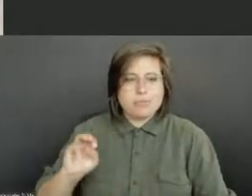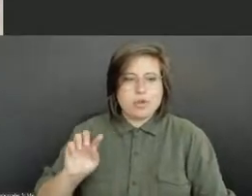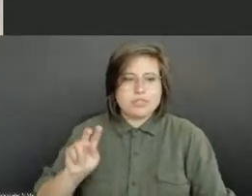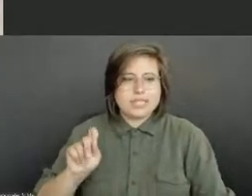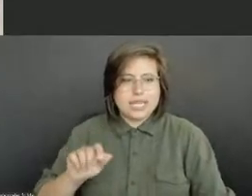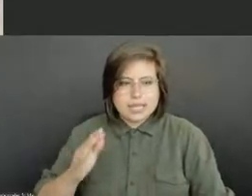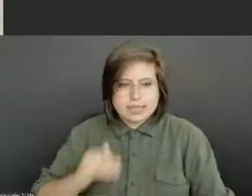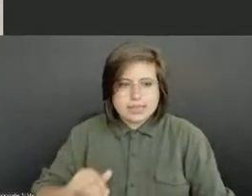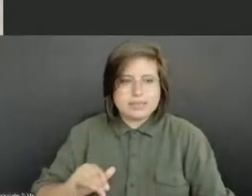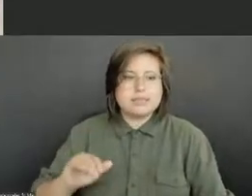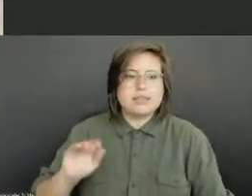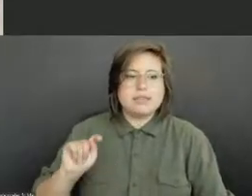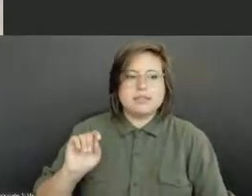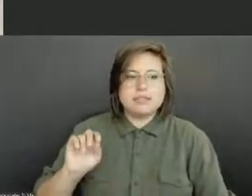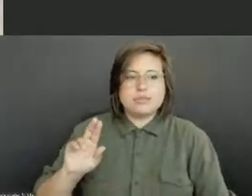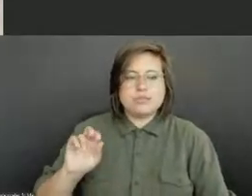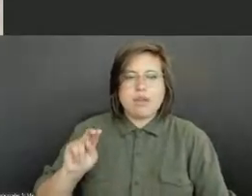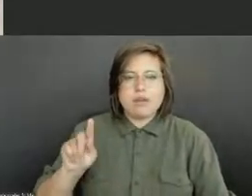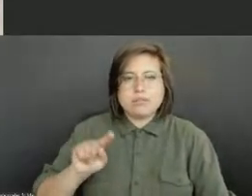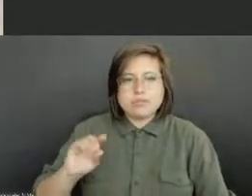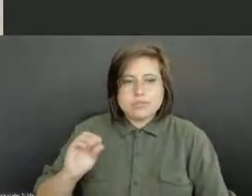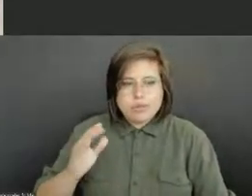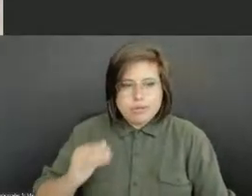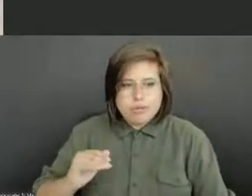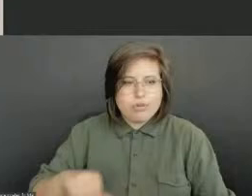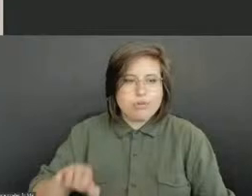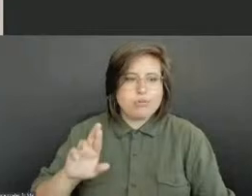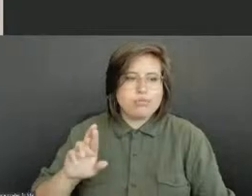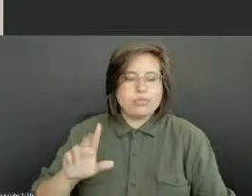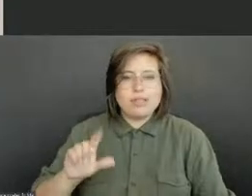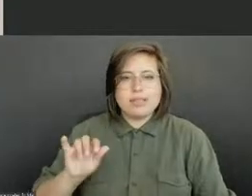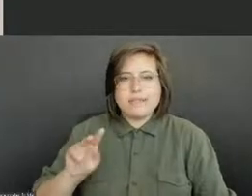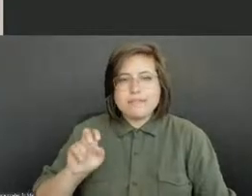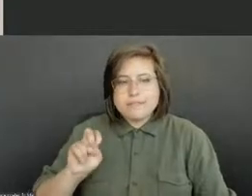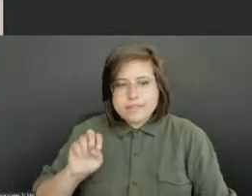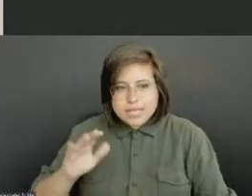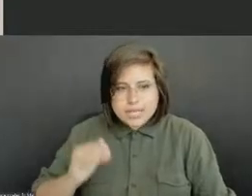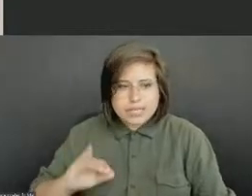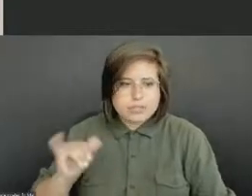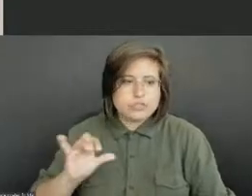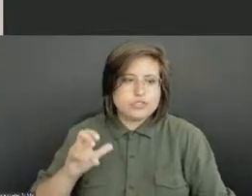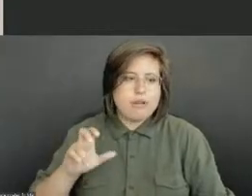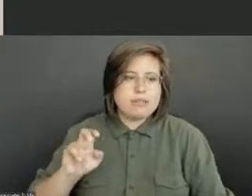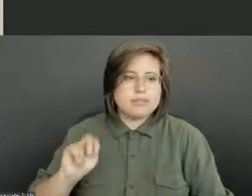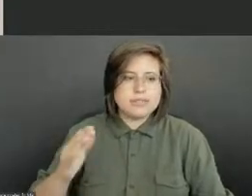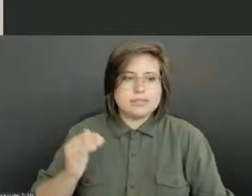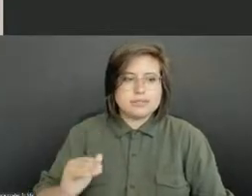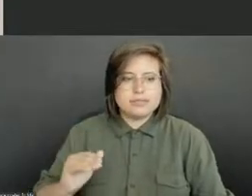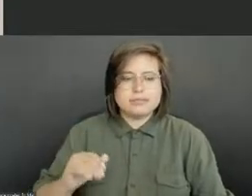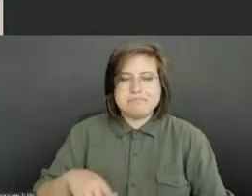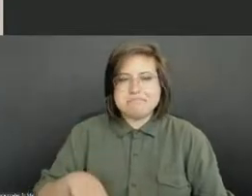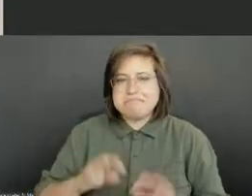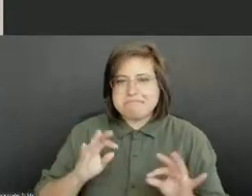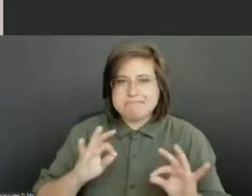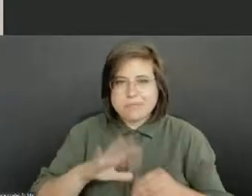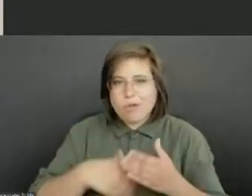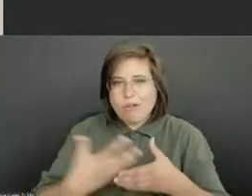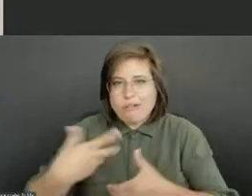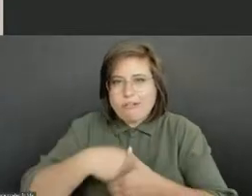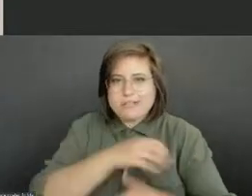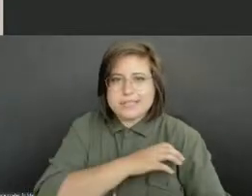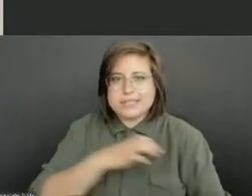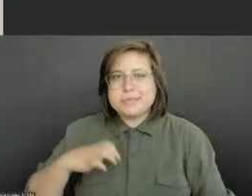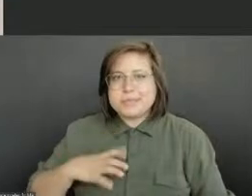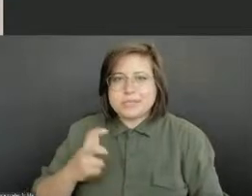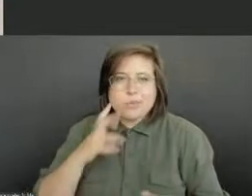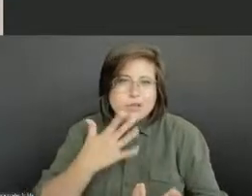Toronzo, Jolinda Johnson, and Rachel Levine, who are all part of our subcommittee. And I really want to thank and acknowledge the